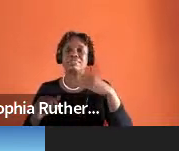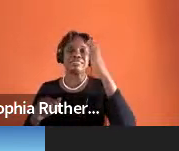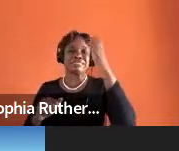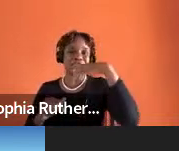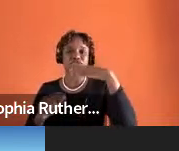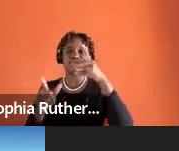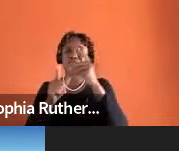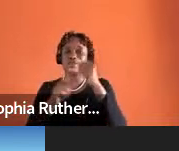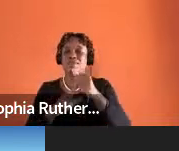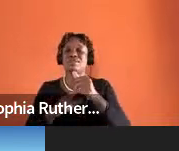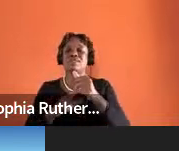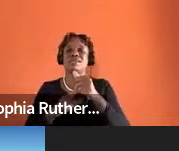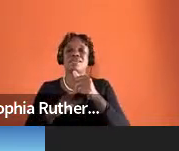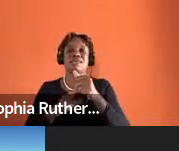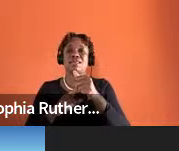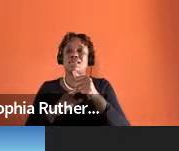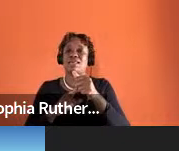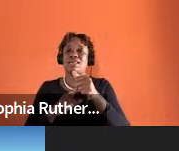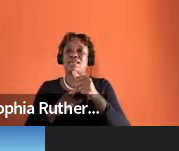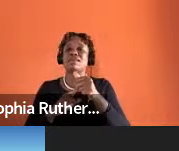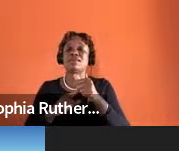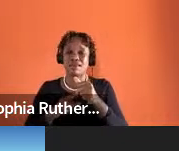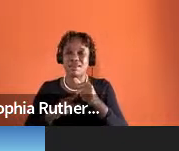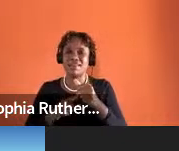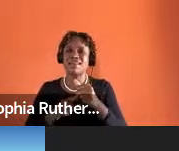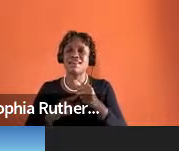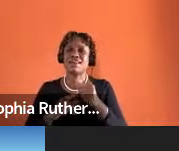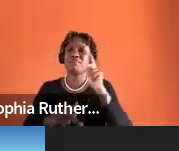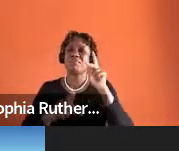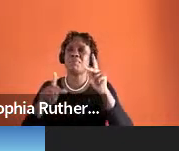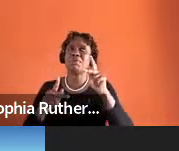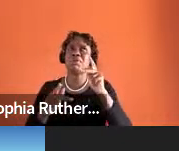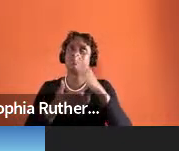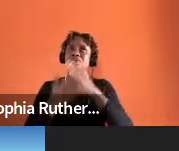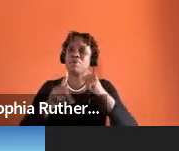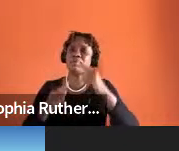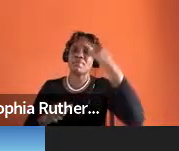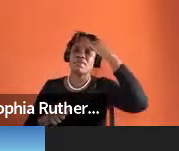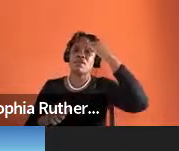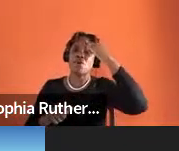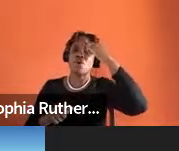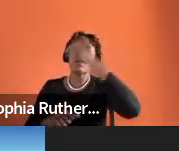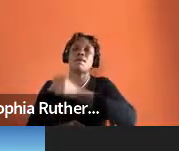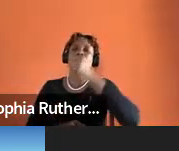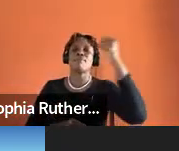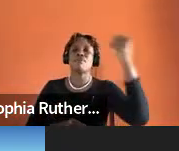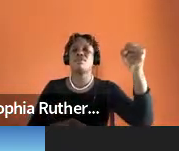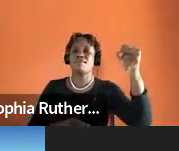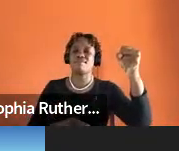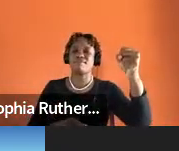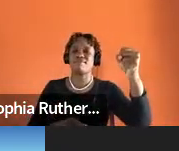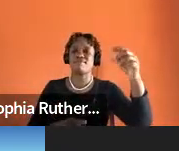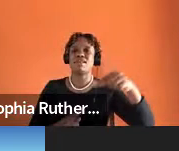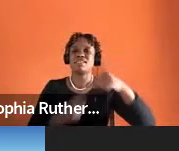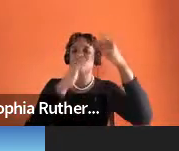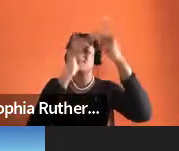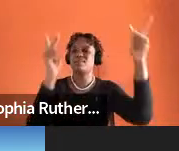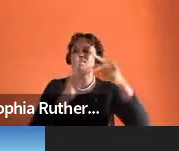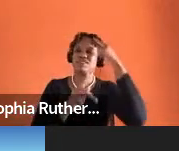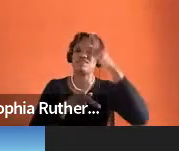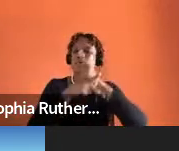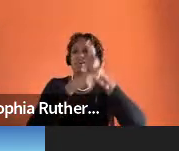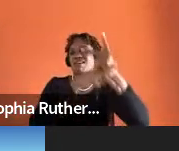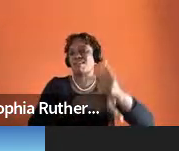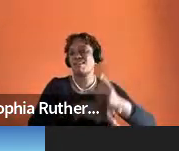in institutional care. And so what we're doing in this study is to explore the phenomena that